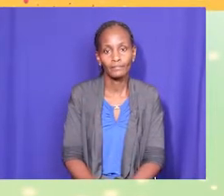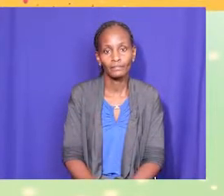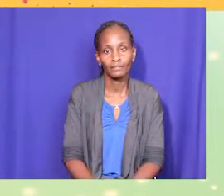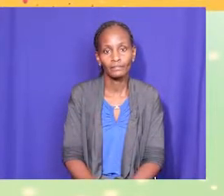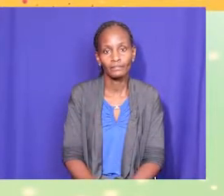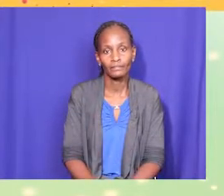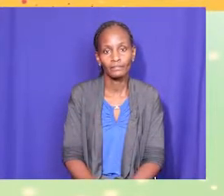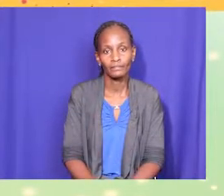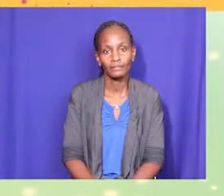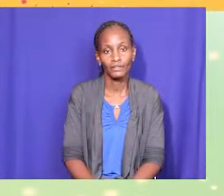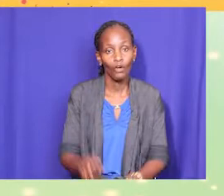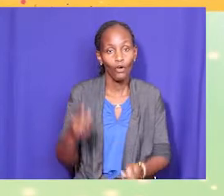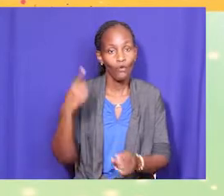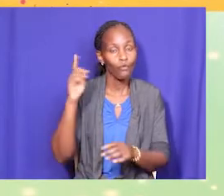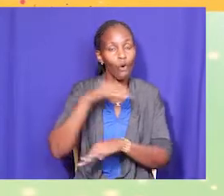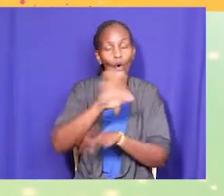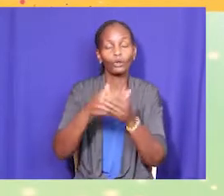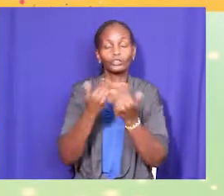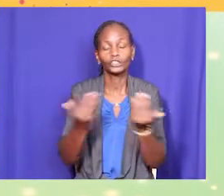for our radio listeners,